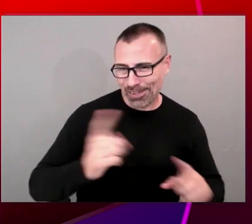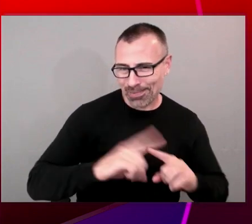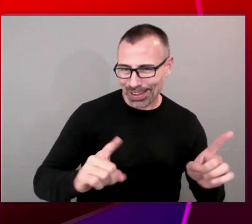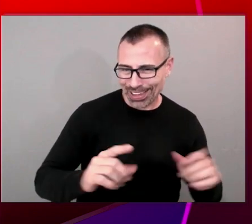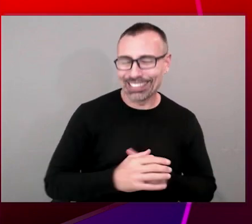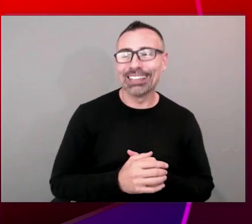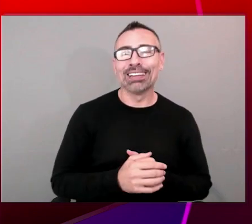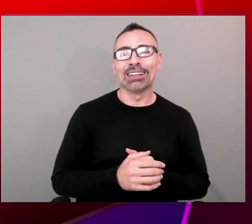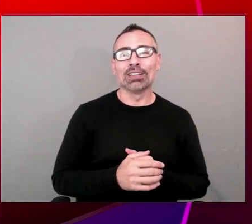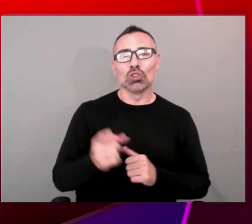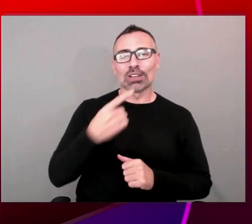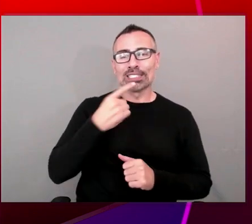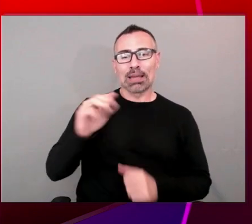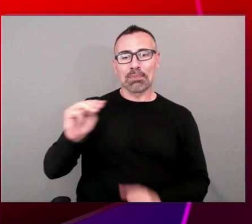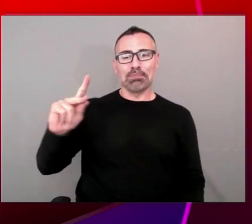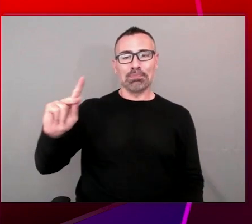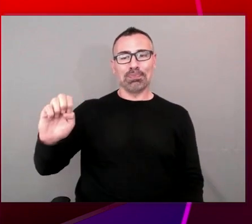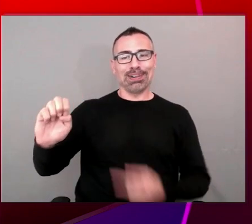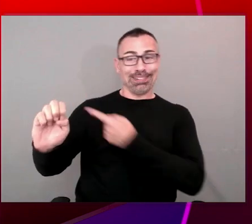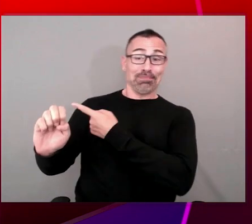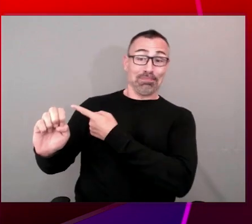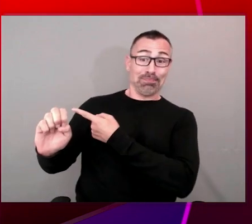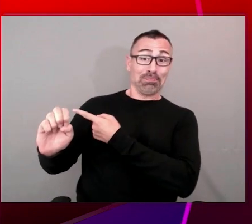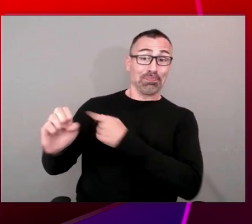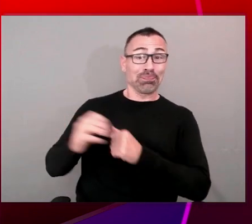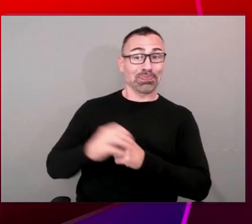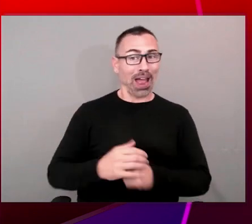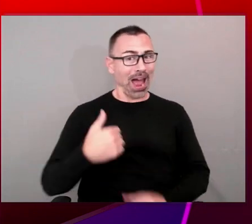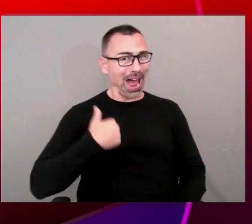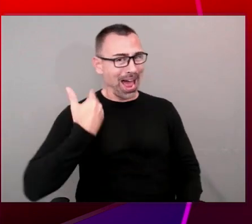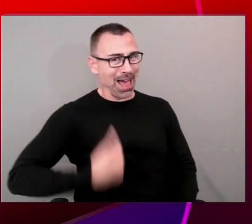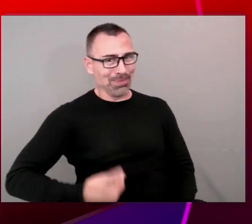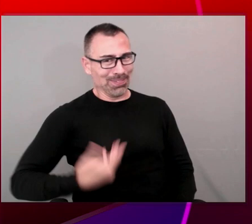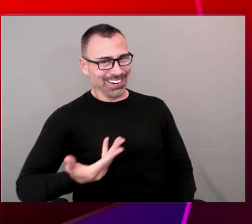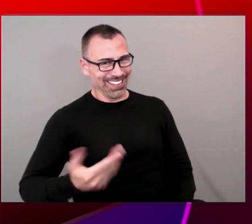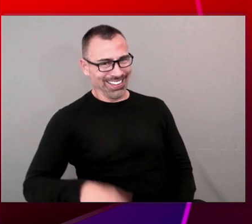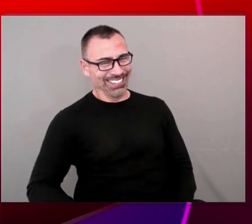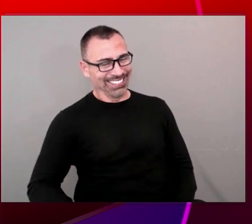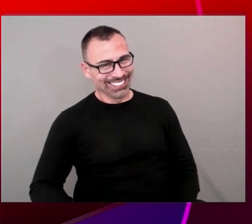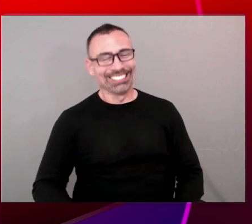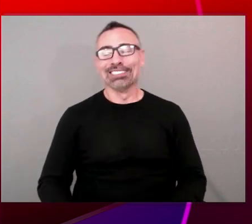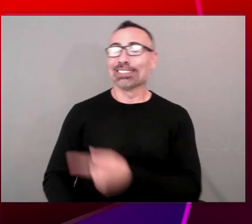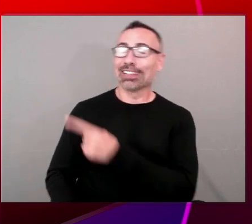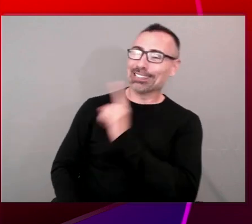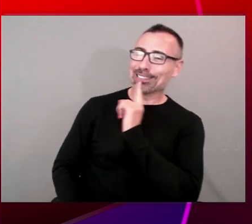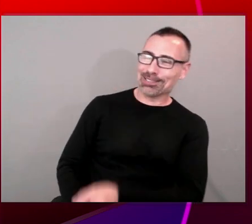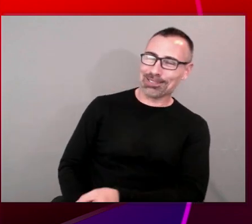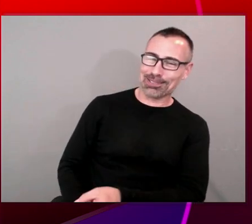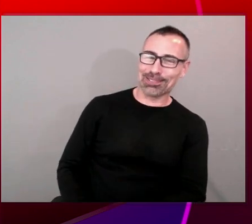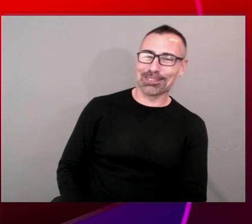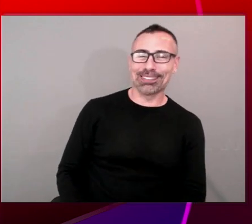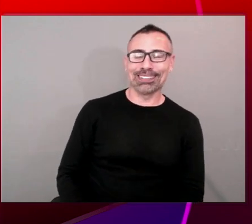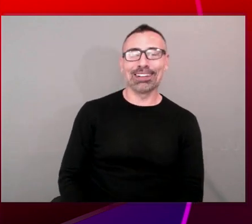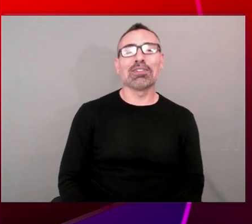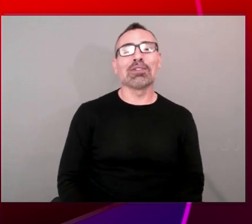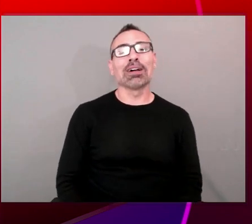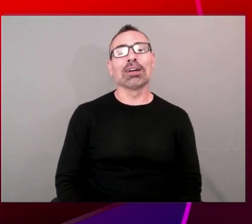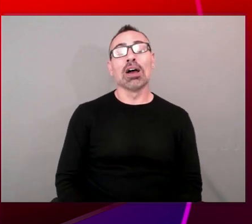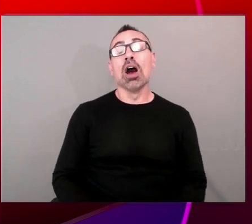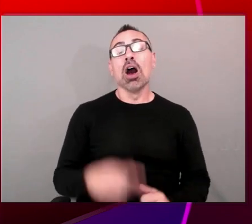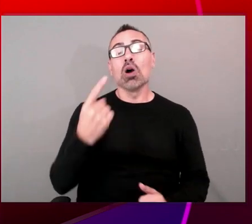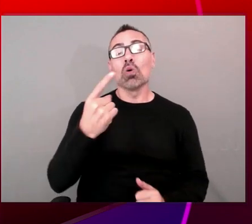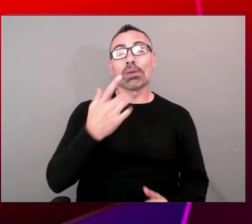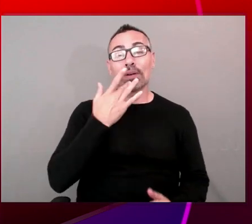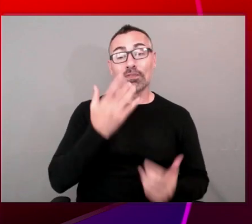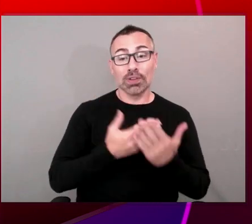Mike. That's true. You're sitting right I'm in front here, of me, Mike. so, like, you're yeah. here. Yeah. That's true. Mike's wearing a mic. And one of my favorite things too is